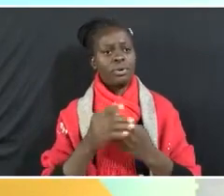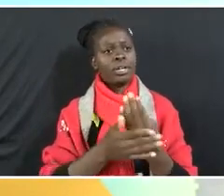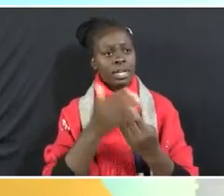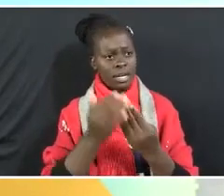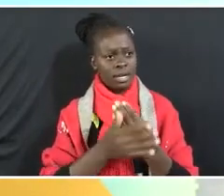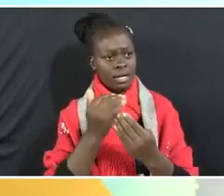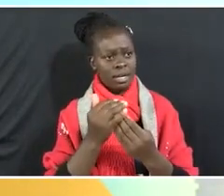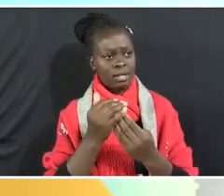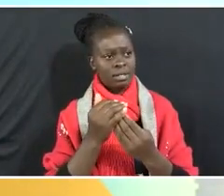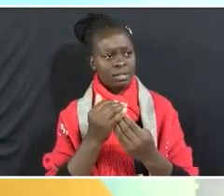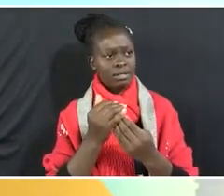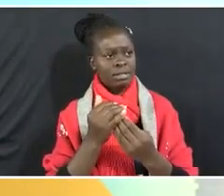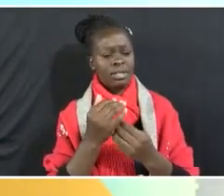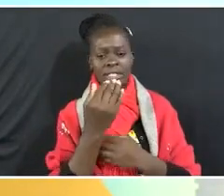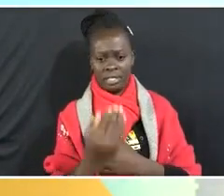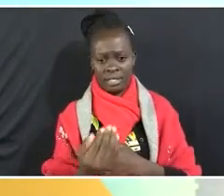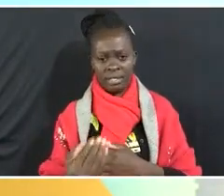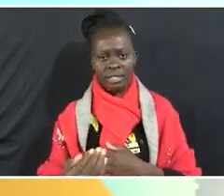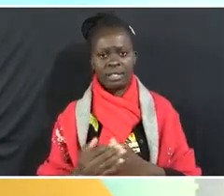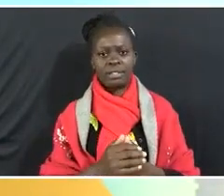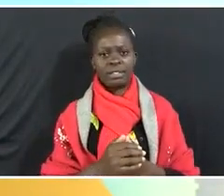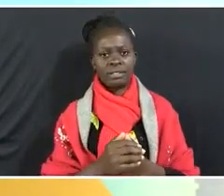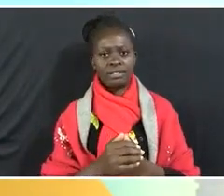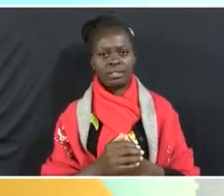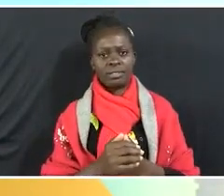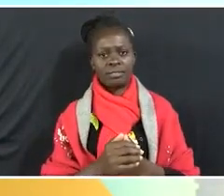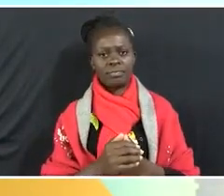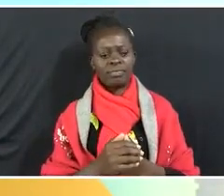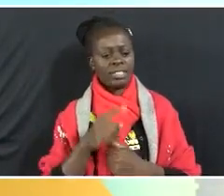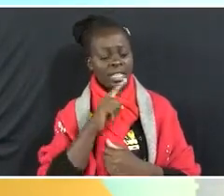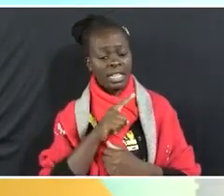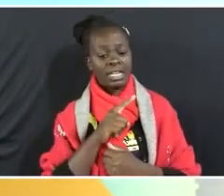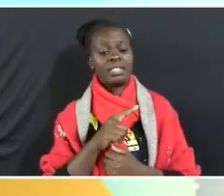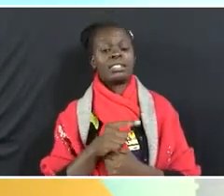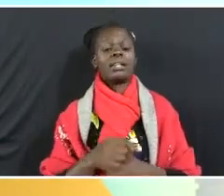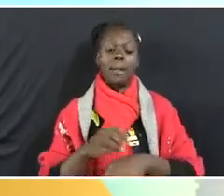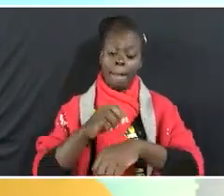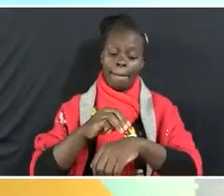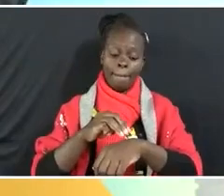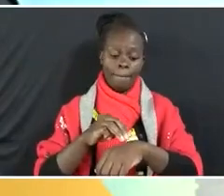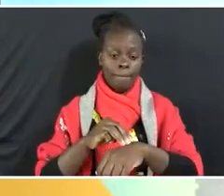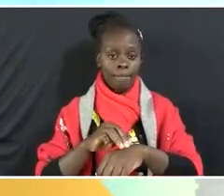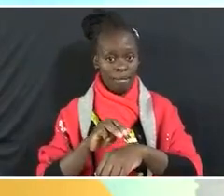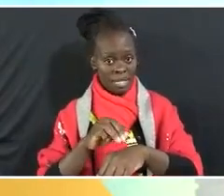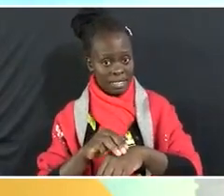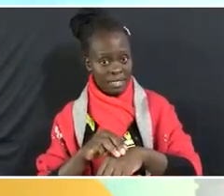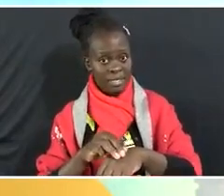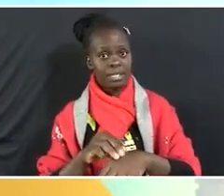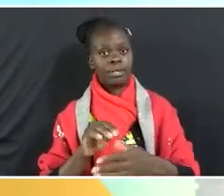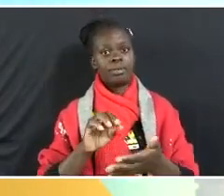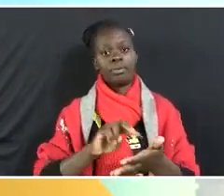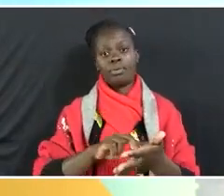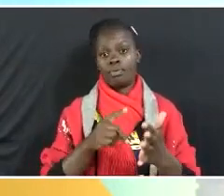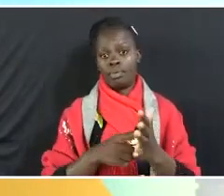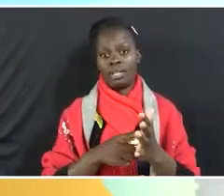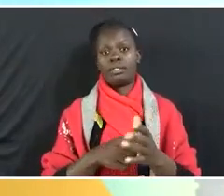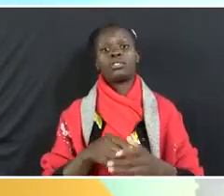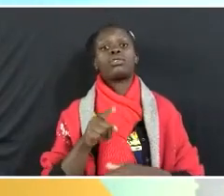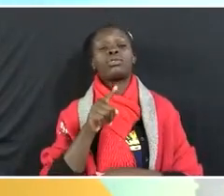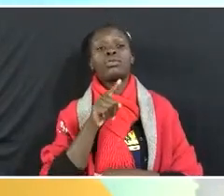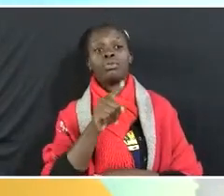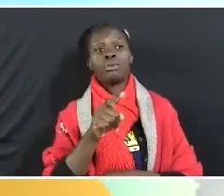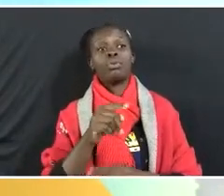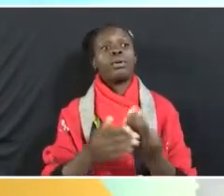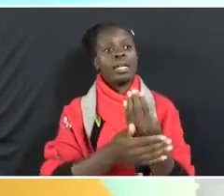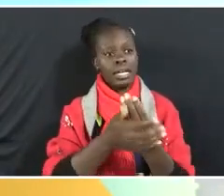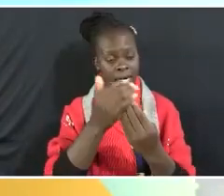And that's why the reflection is, take care. Handle with care. Let me not even speak about this first of all. Let me tell